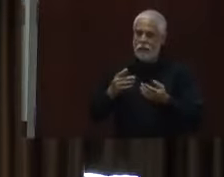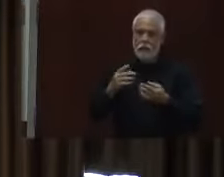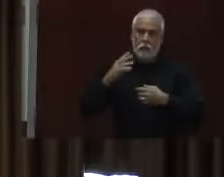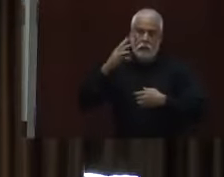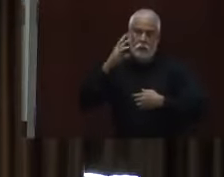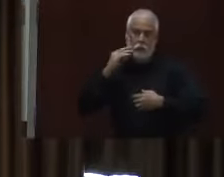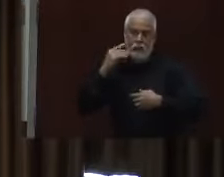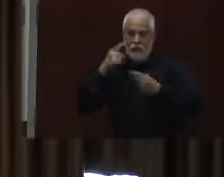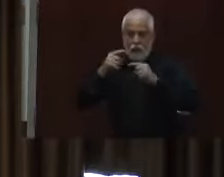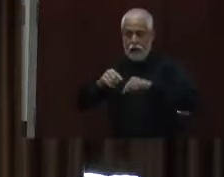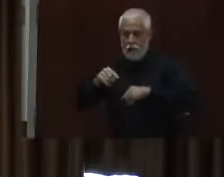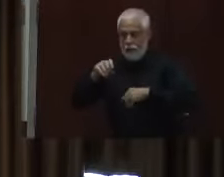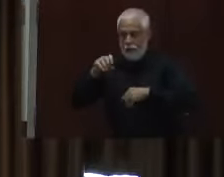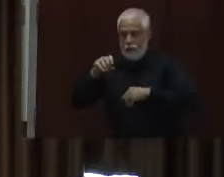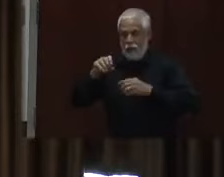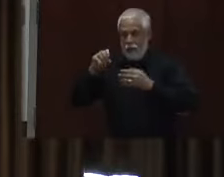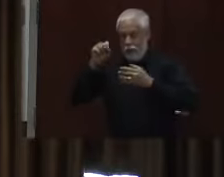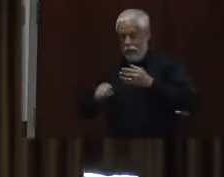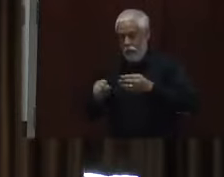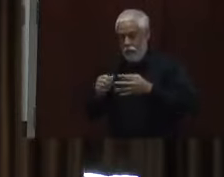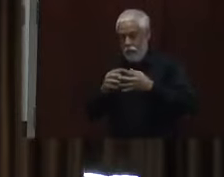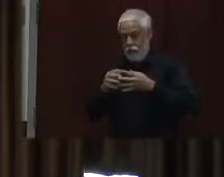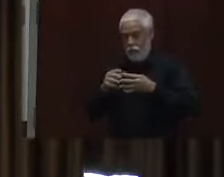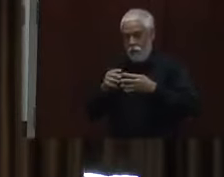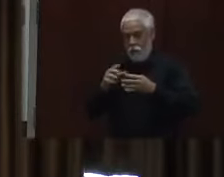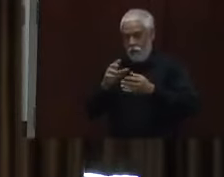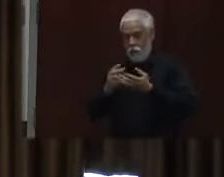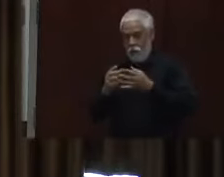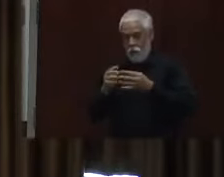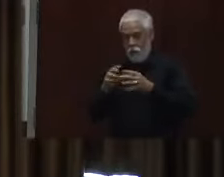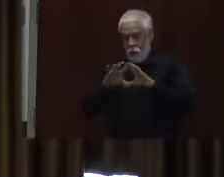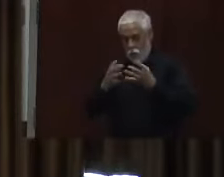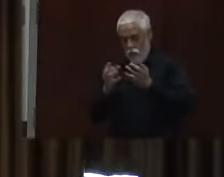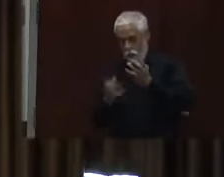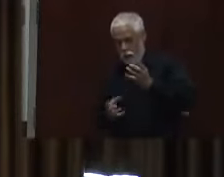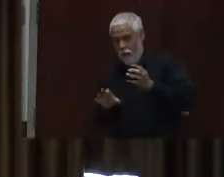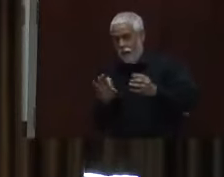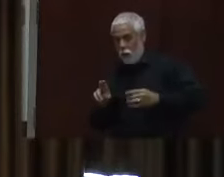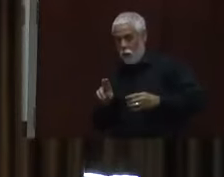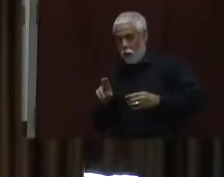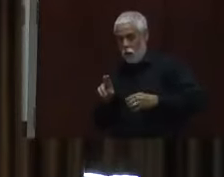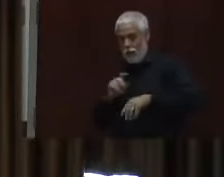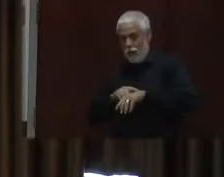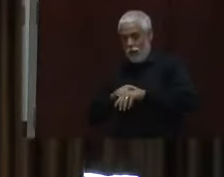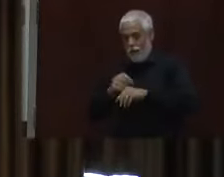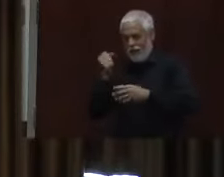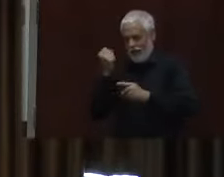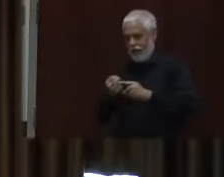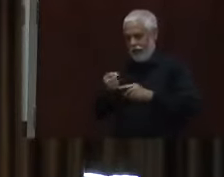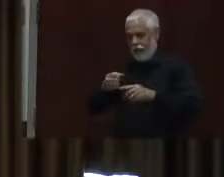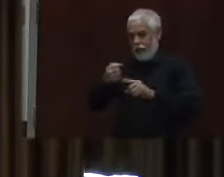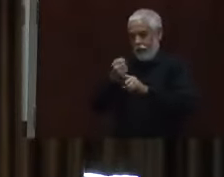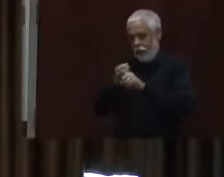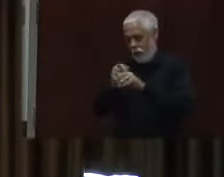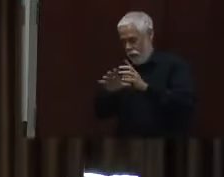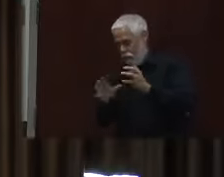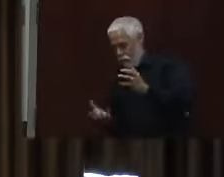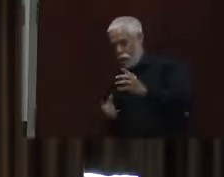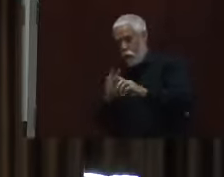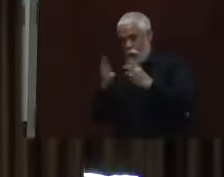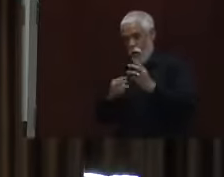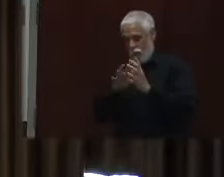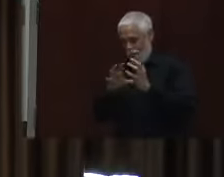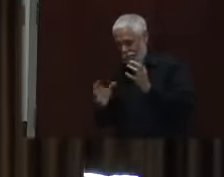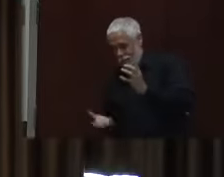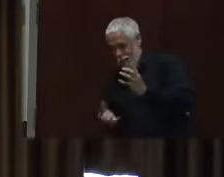what's happened in the southern hemisphere. Specifically, the flu season comes to the southern hemisphere before it comes